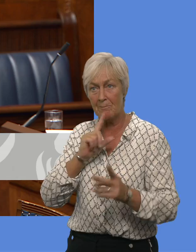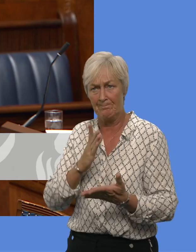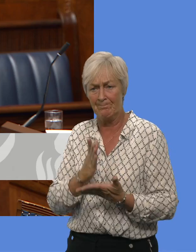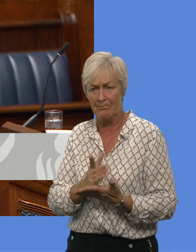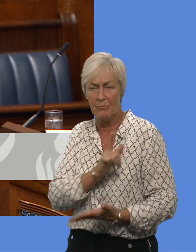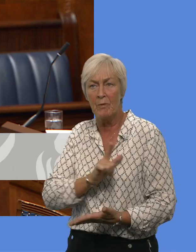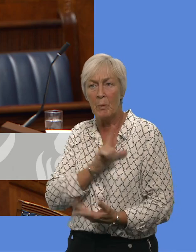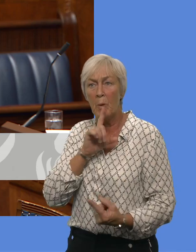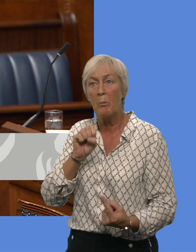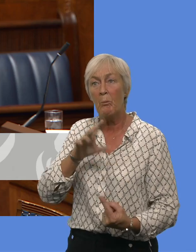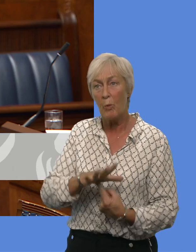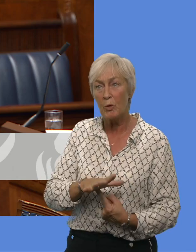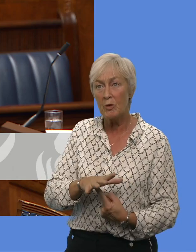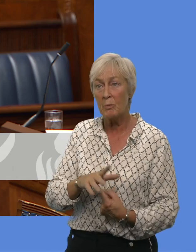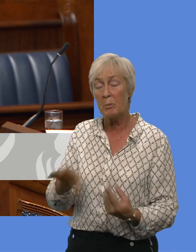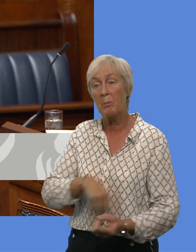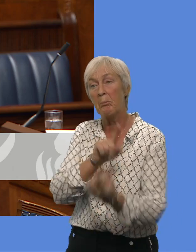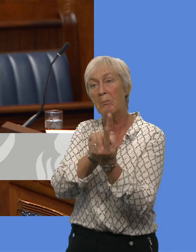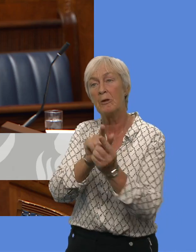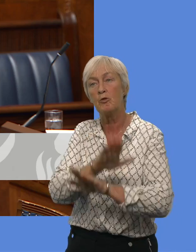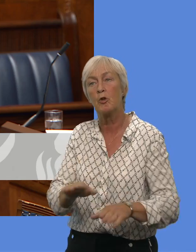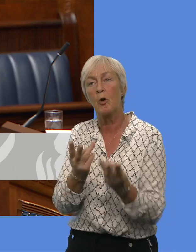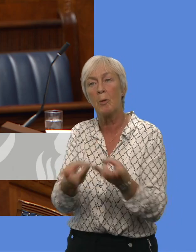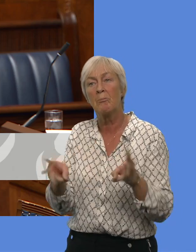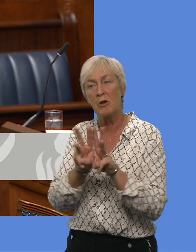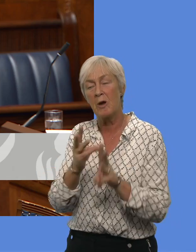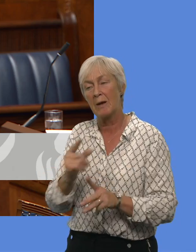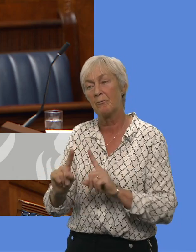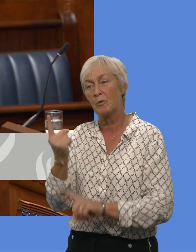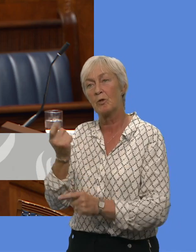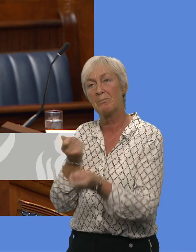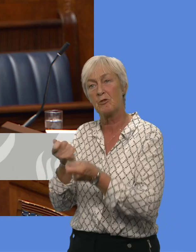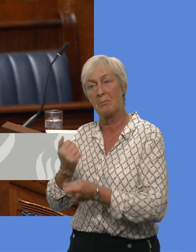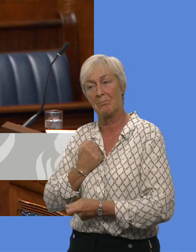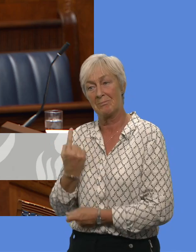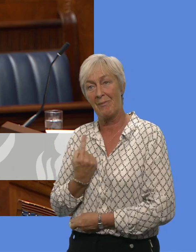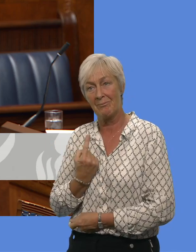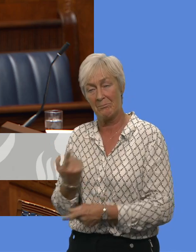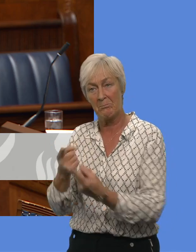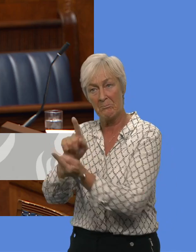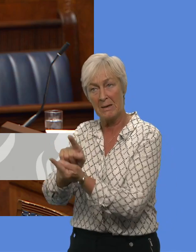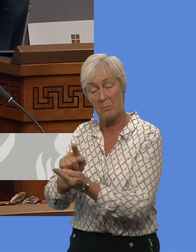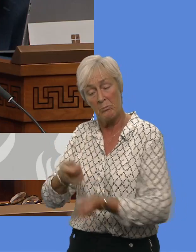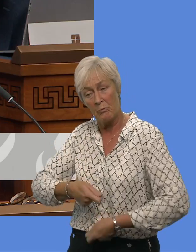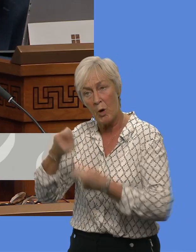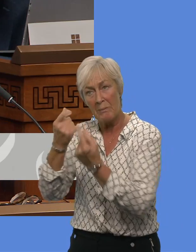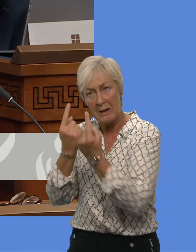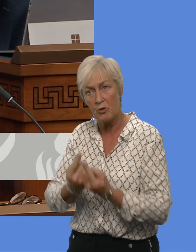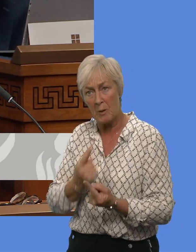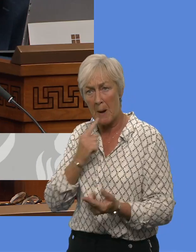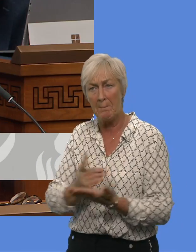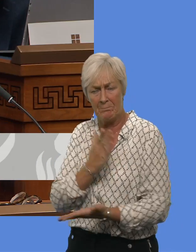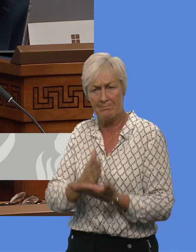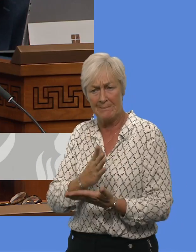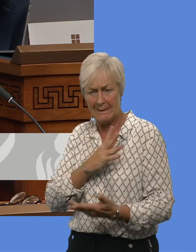course very important. And we met with the Children's Commissioner, both the First Minister and myself, just last week, and we raised this particular issue that we will want to do some